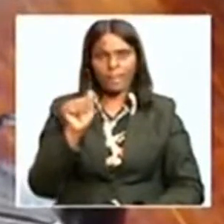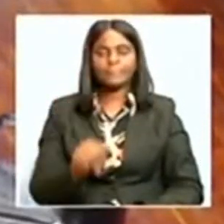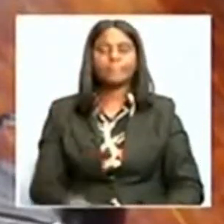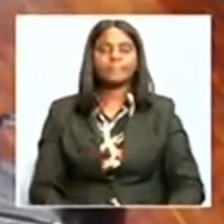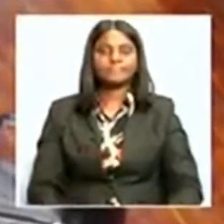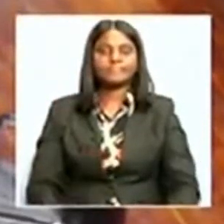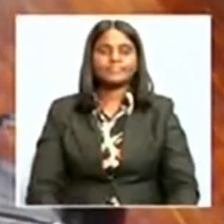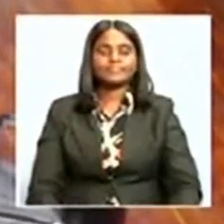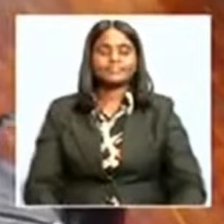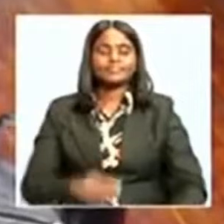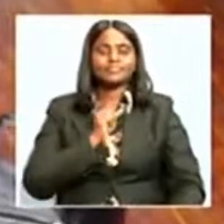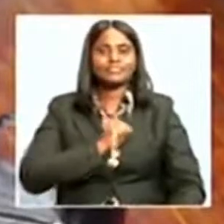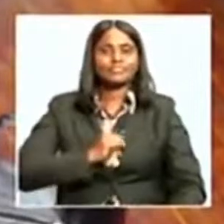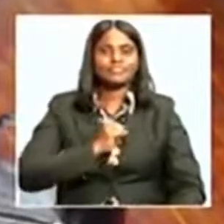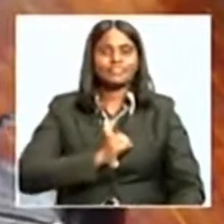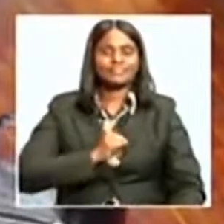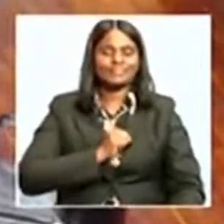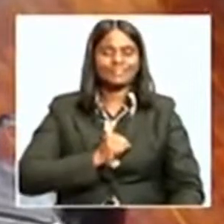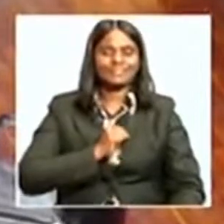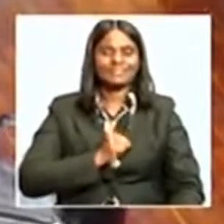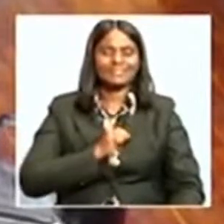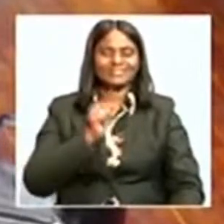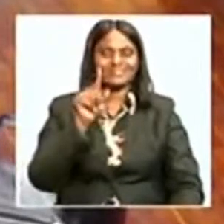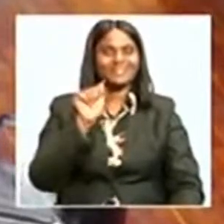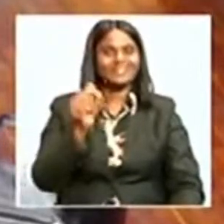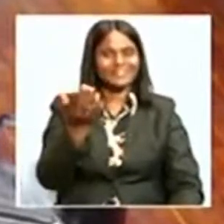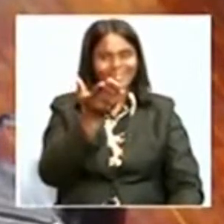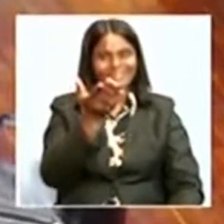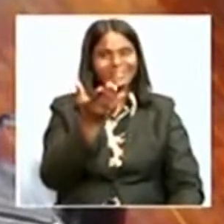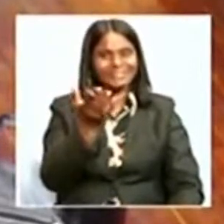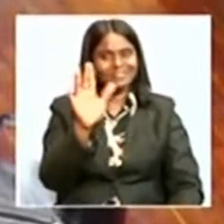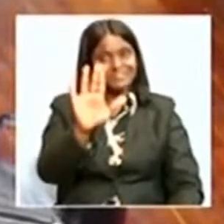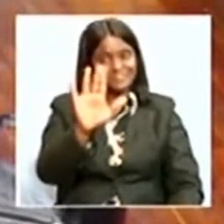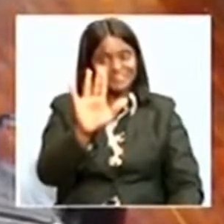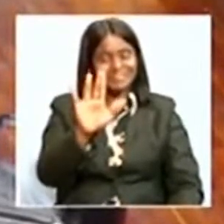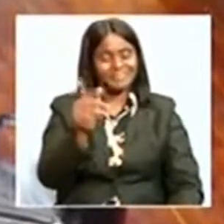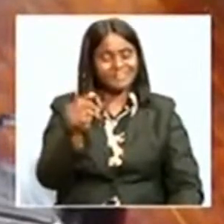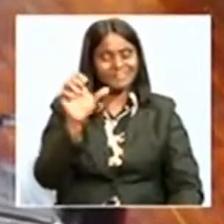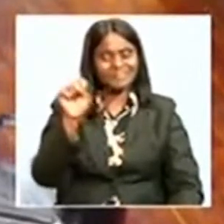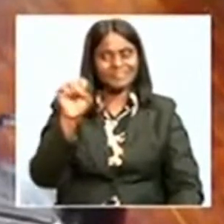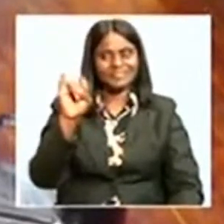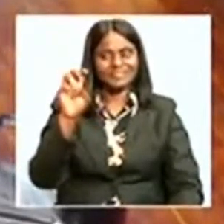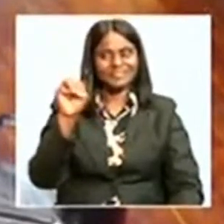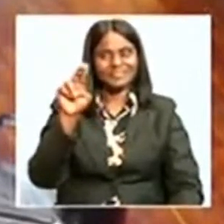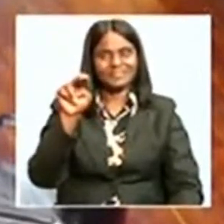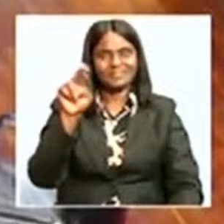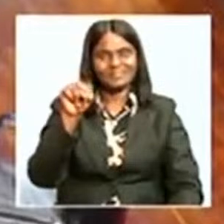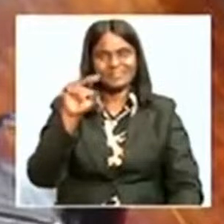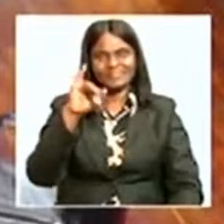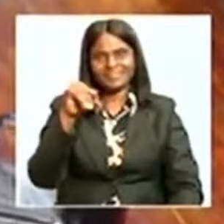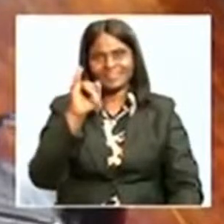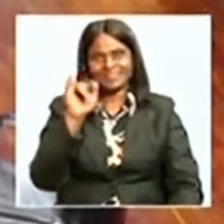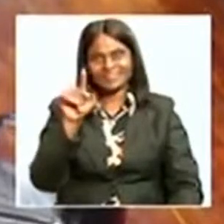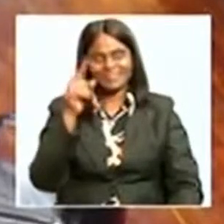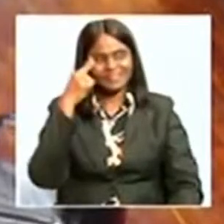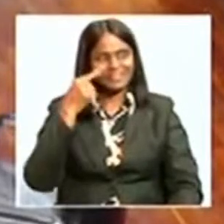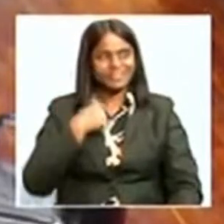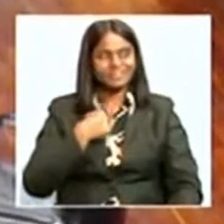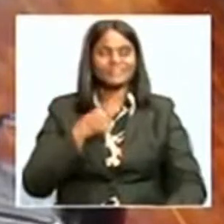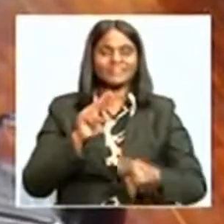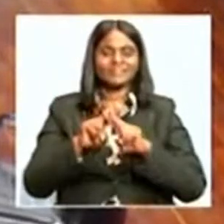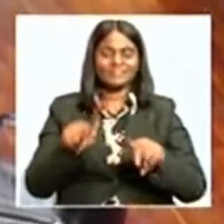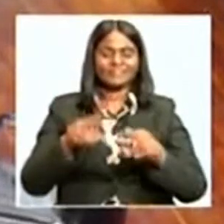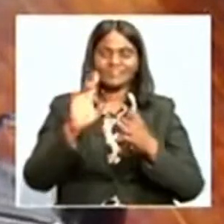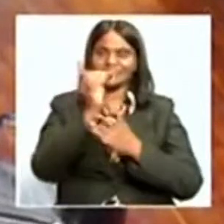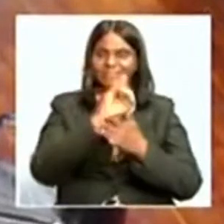Oh, sorry. No, you can. We'll come to you. Sorry, Honorable Smush. For me, Chair, maybe the